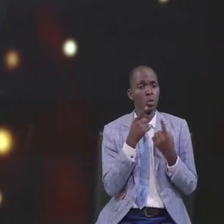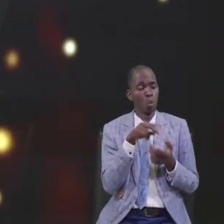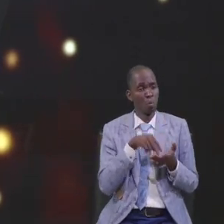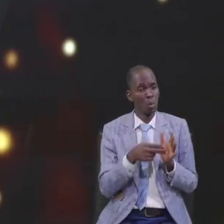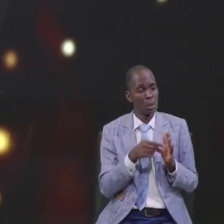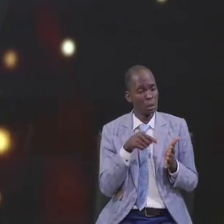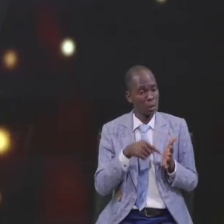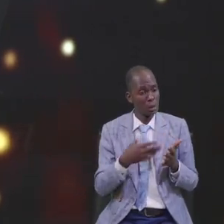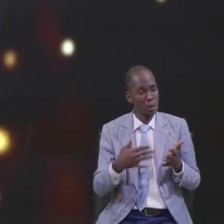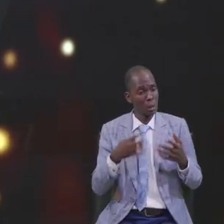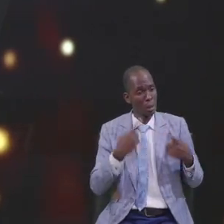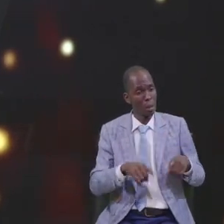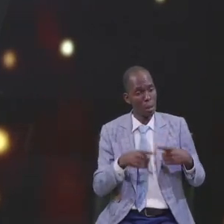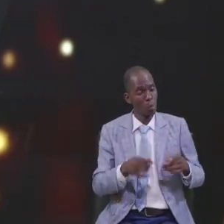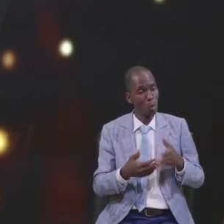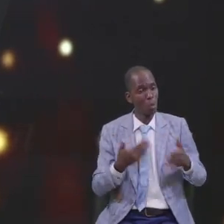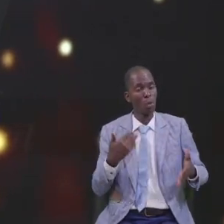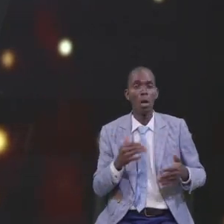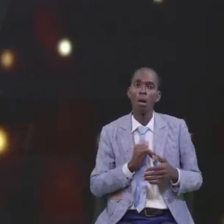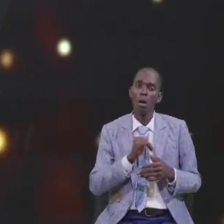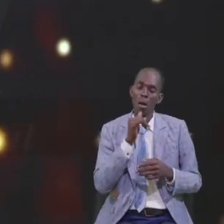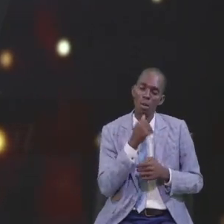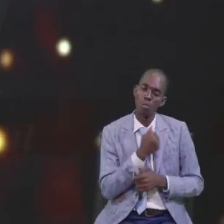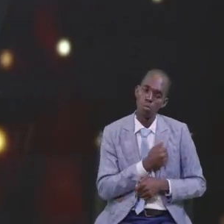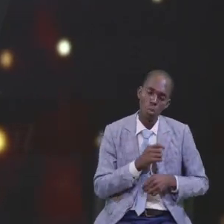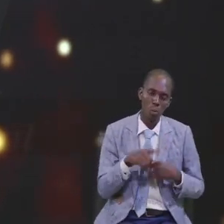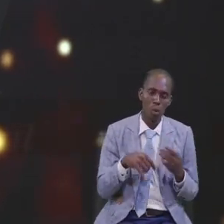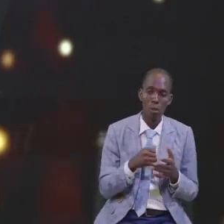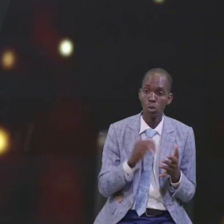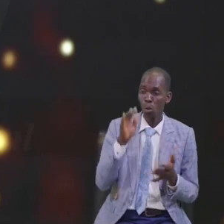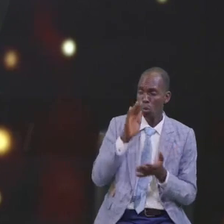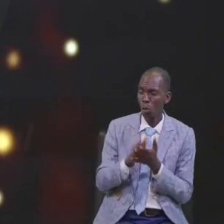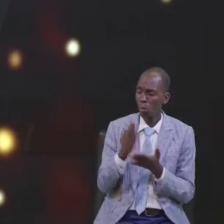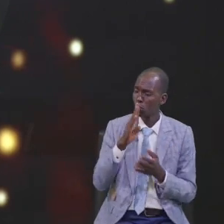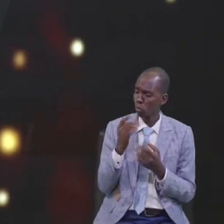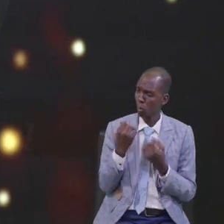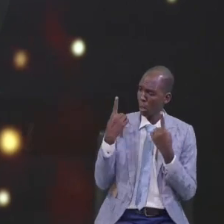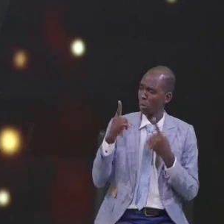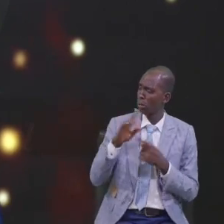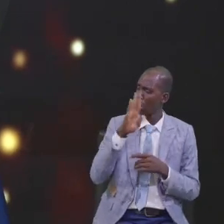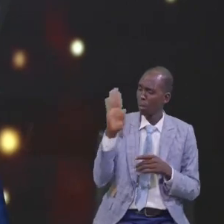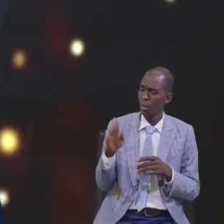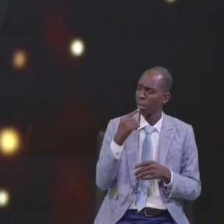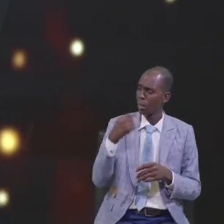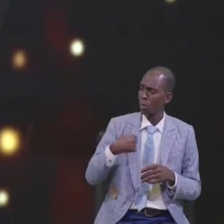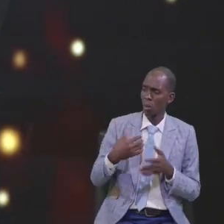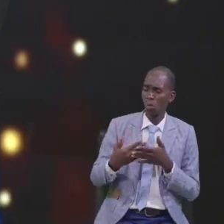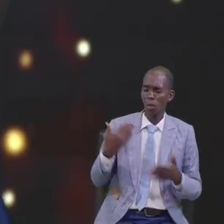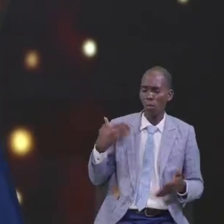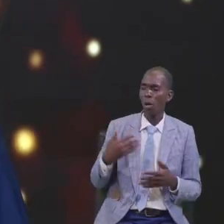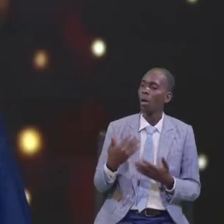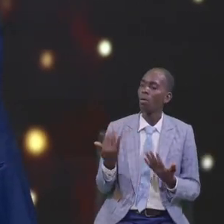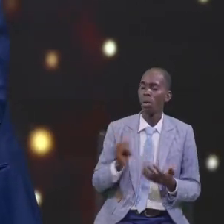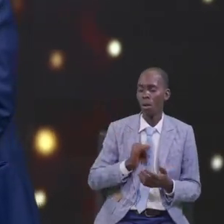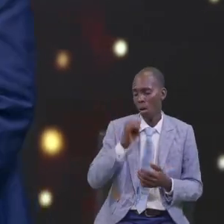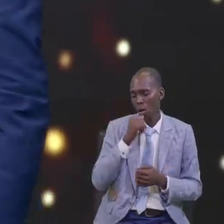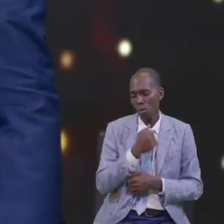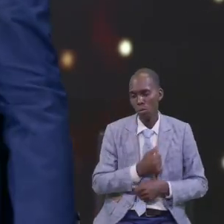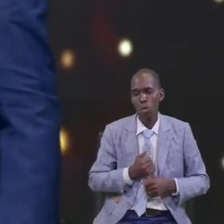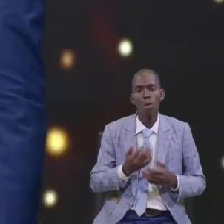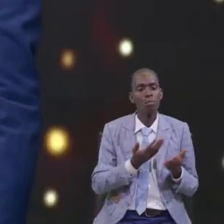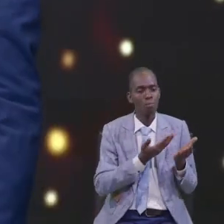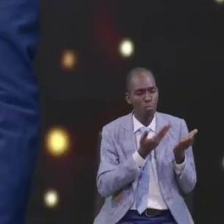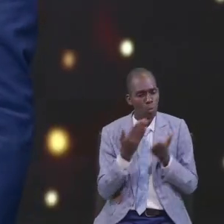happening? I'm sorry about it. Your wife might be surprised. You mean that's the way you may live it? I'm sorry about it. But bring it to the